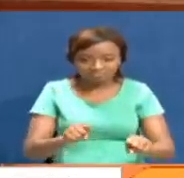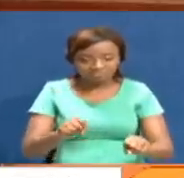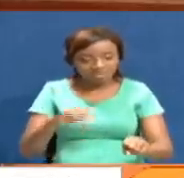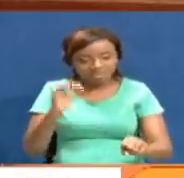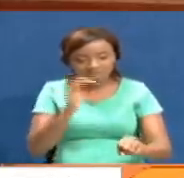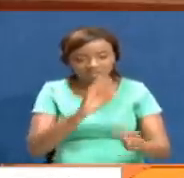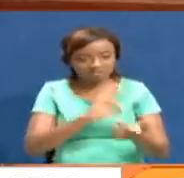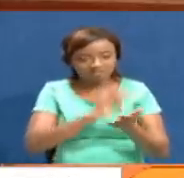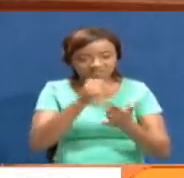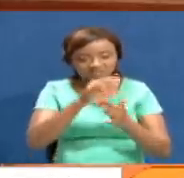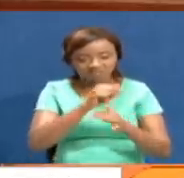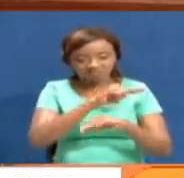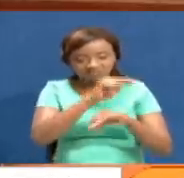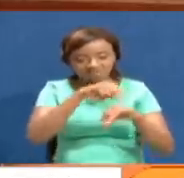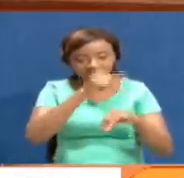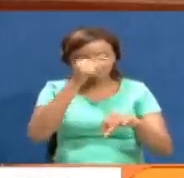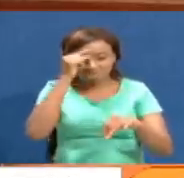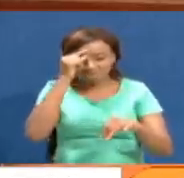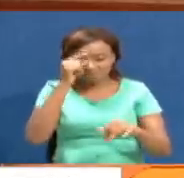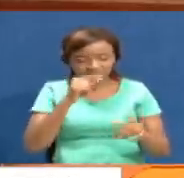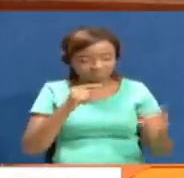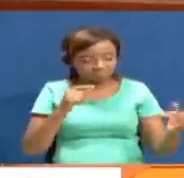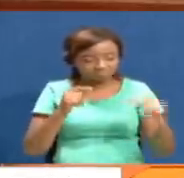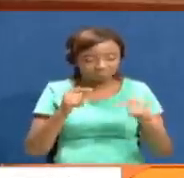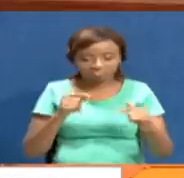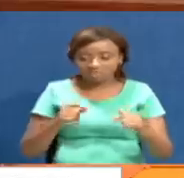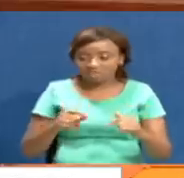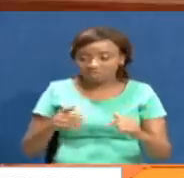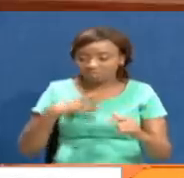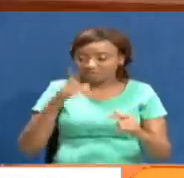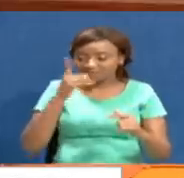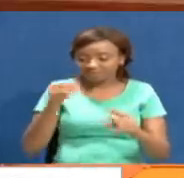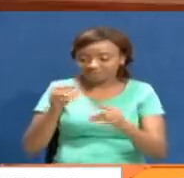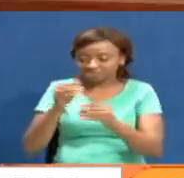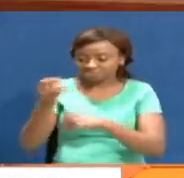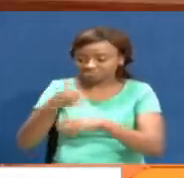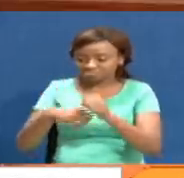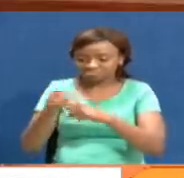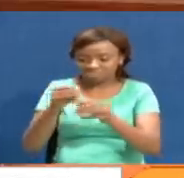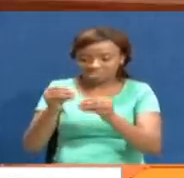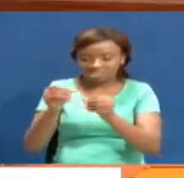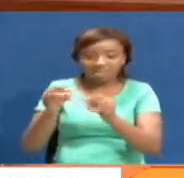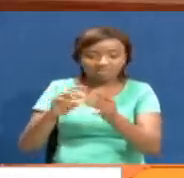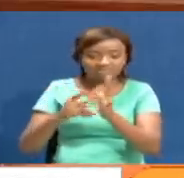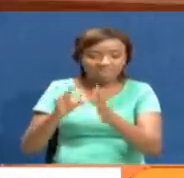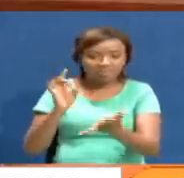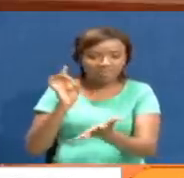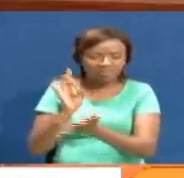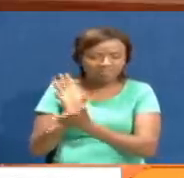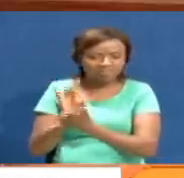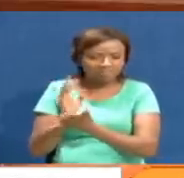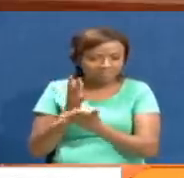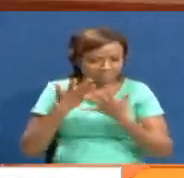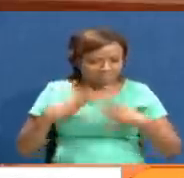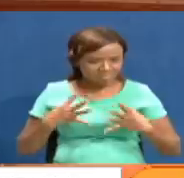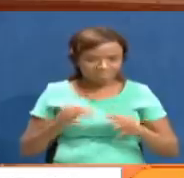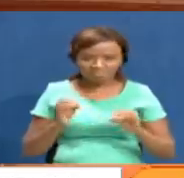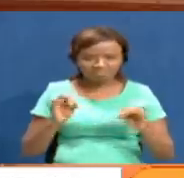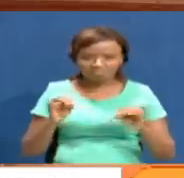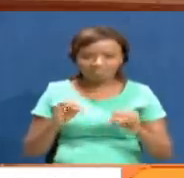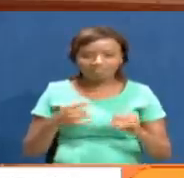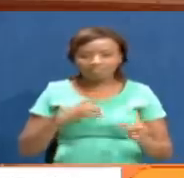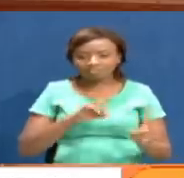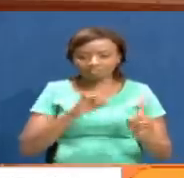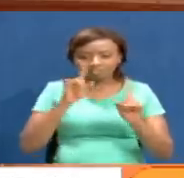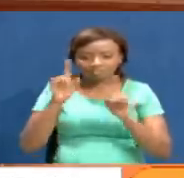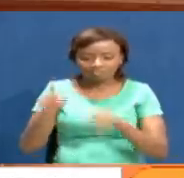asked for funding from national government. We have already started, and we are not evicting anybody. We